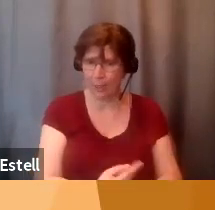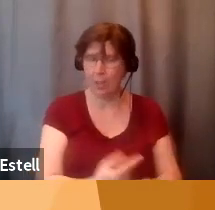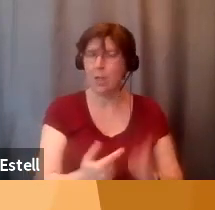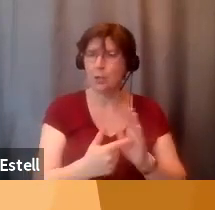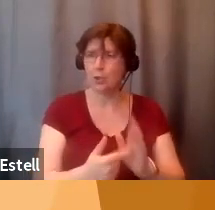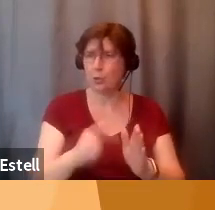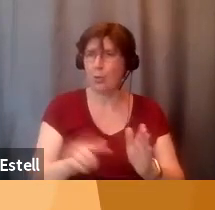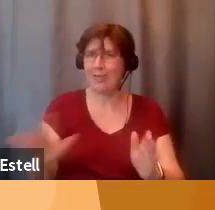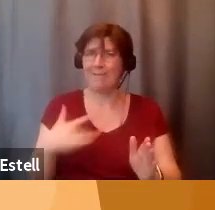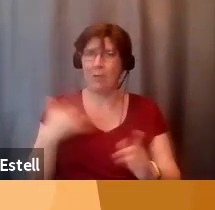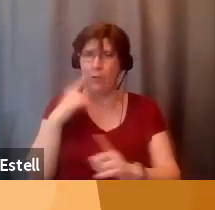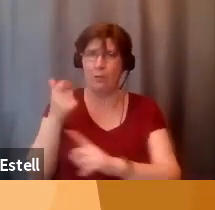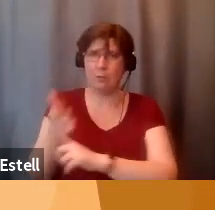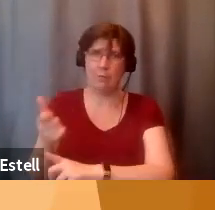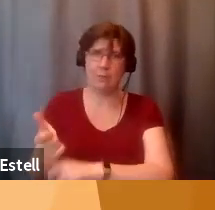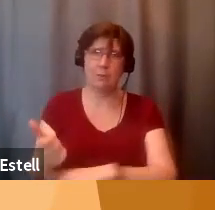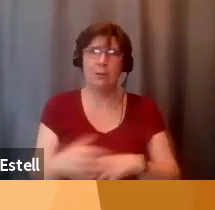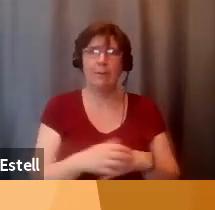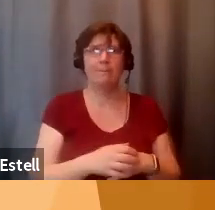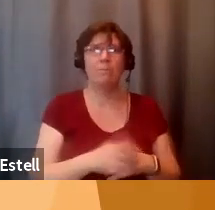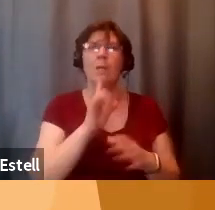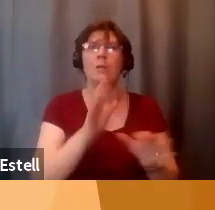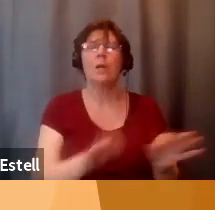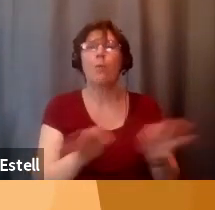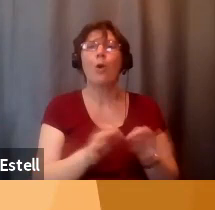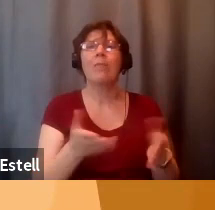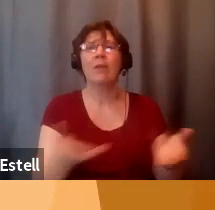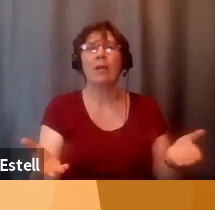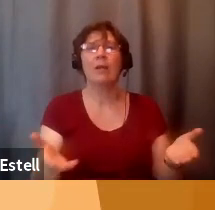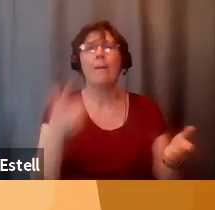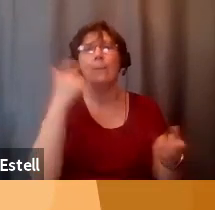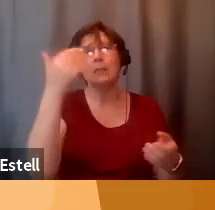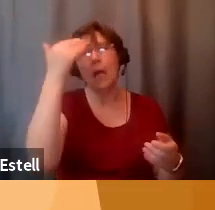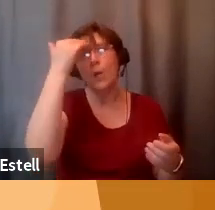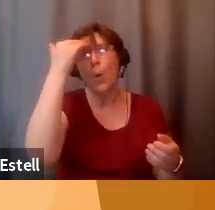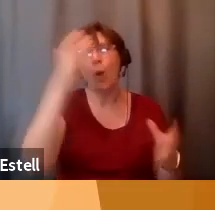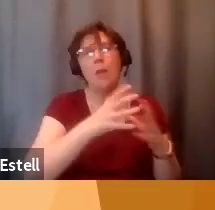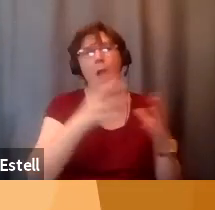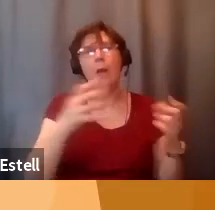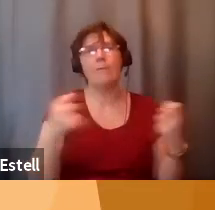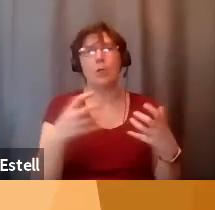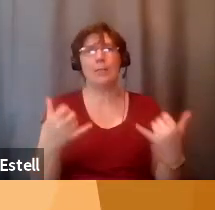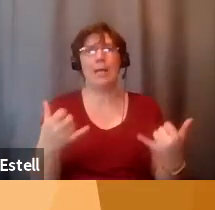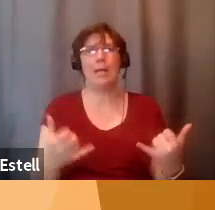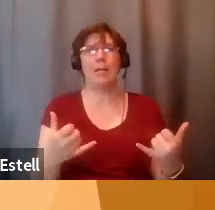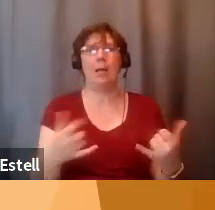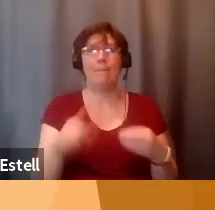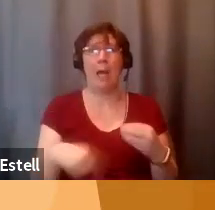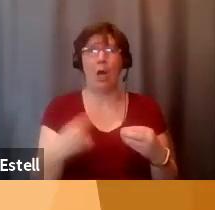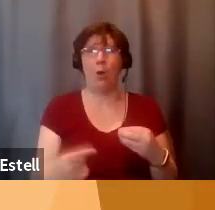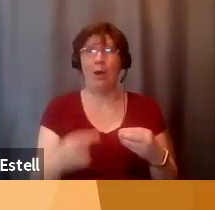they feel for themselves. The important thing here, because I know there's a lot of fear these days sometimes about the